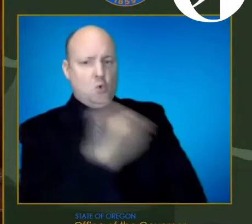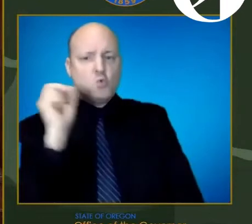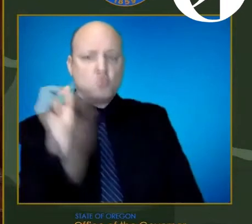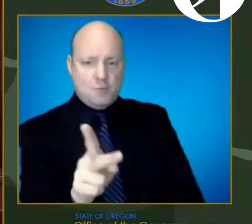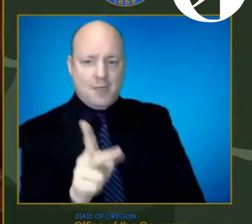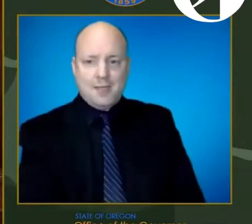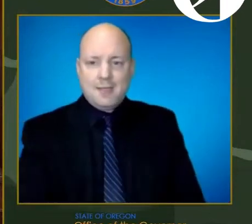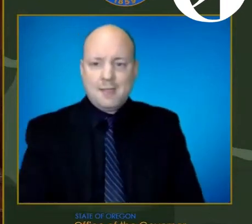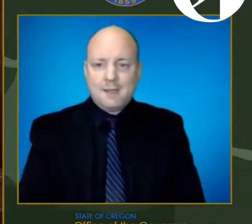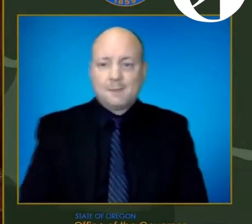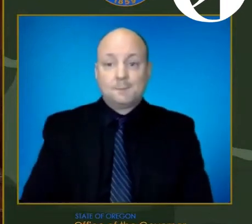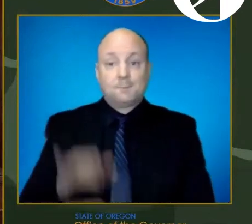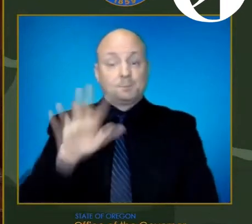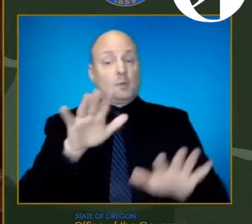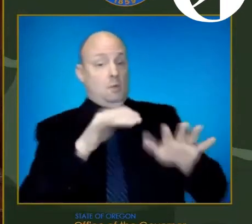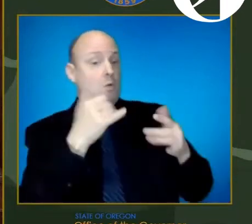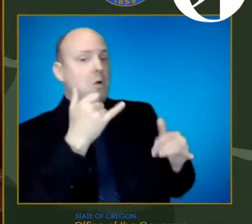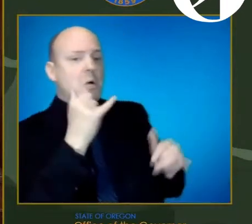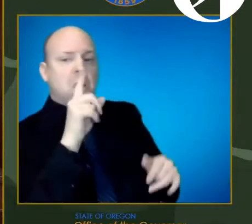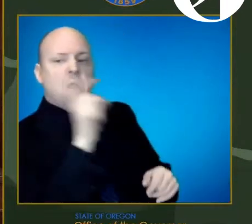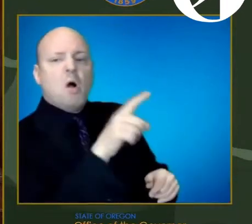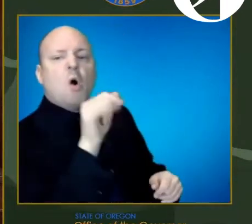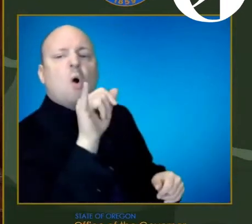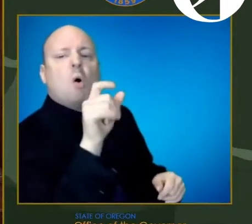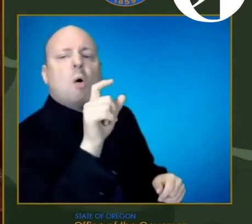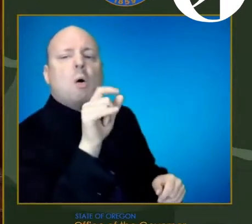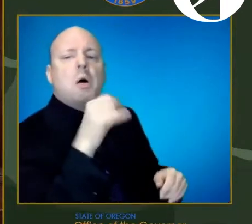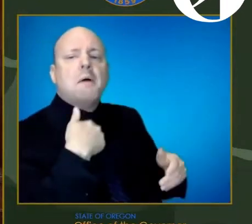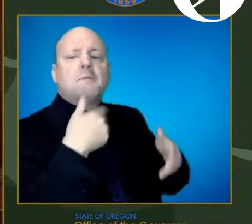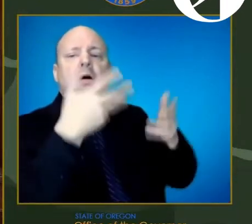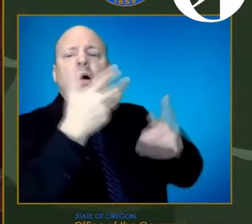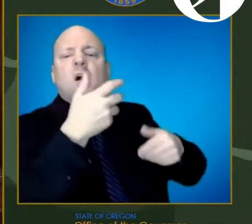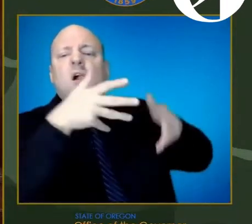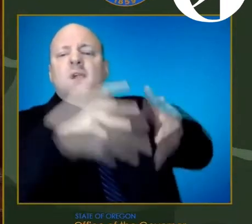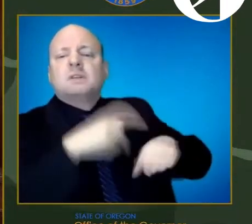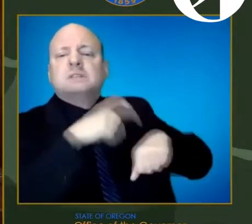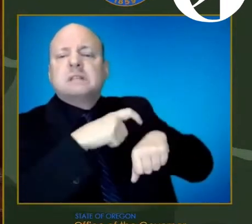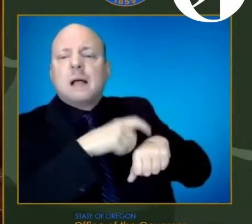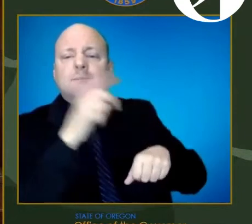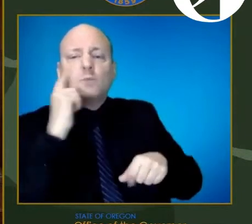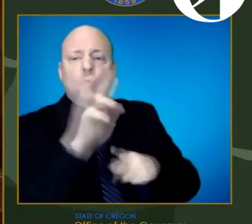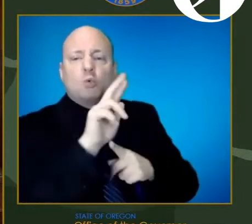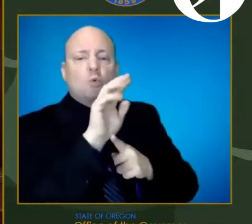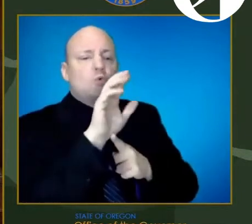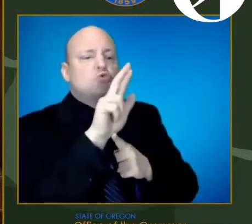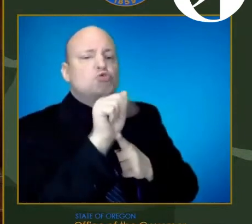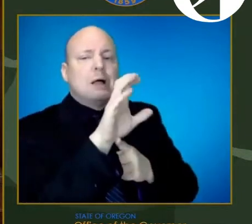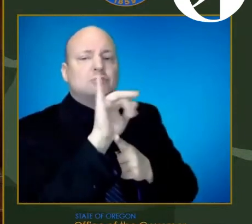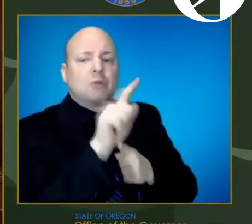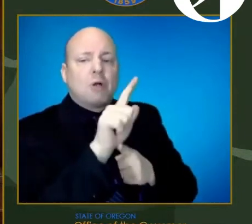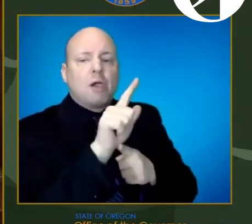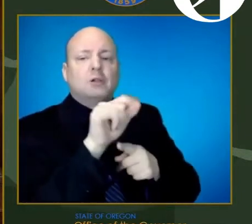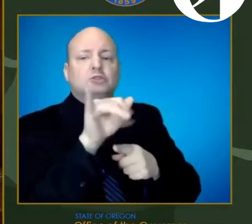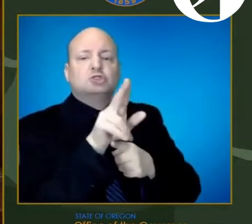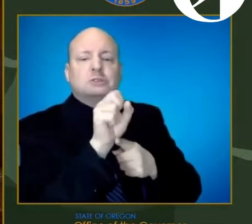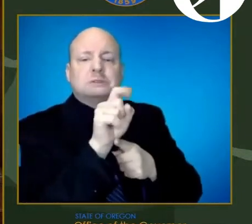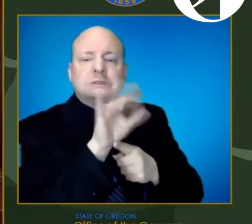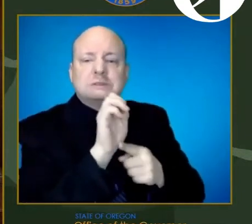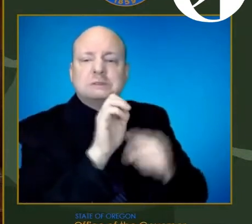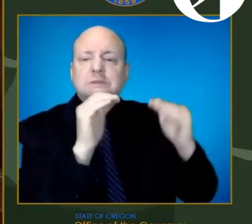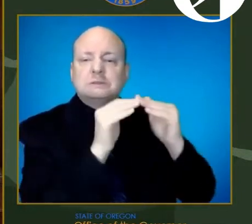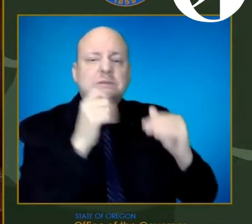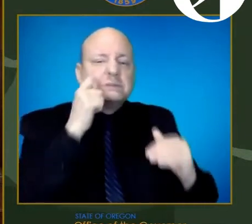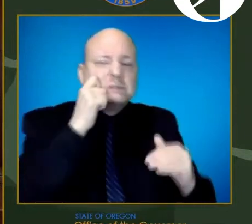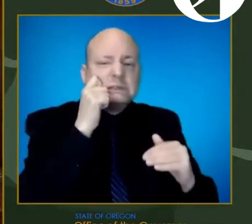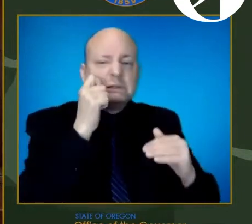patients every day, I know that you've also volunteered your time on the Racial Justice Council. Thank you for your help in building back a